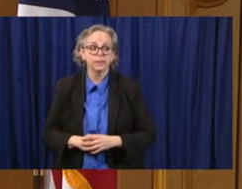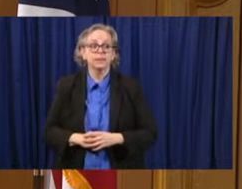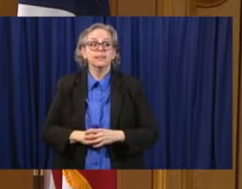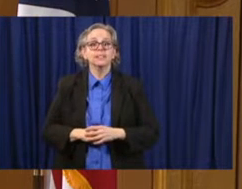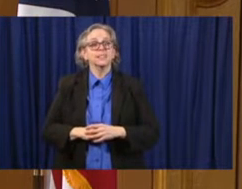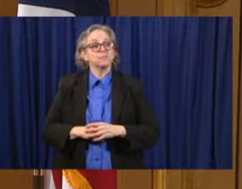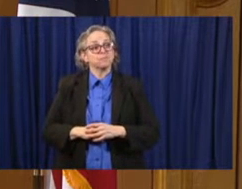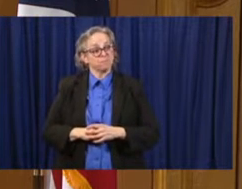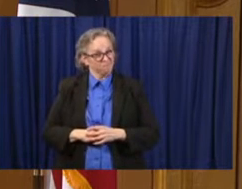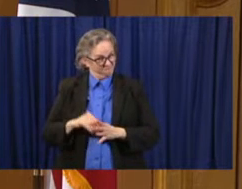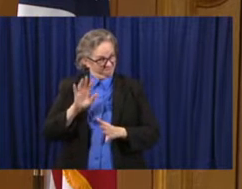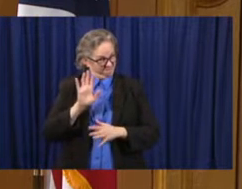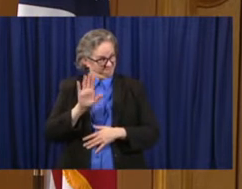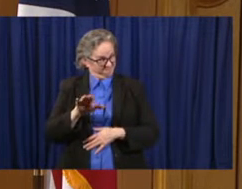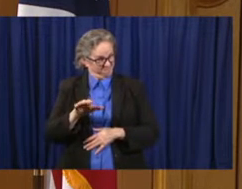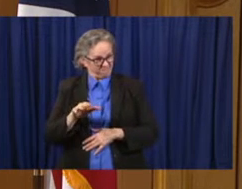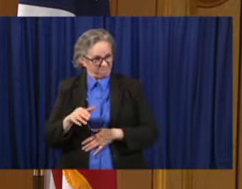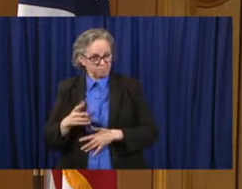some additional news.